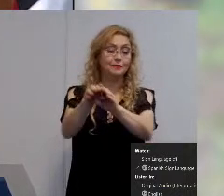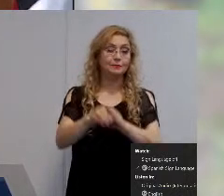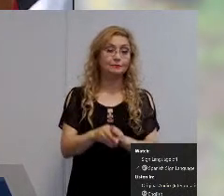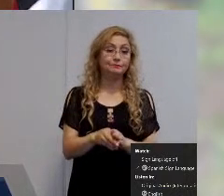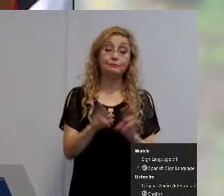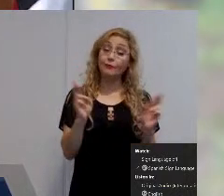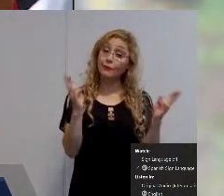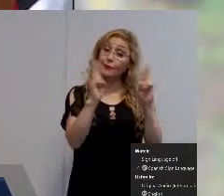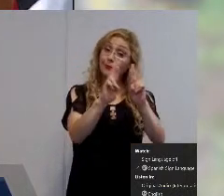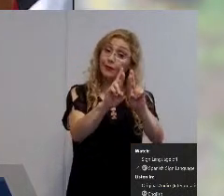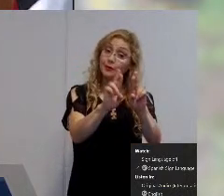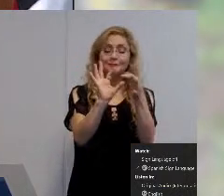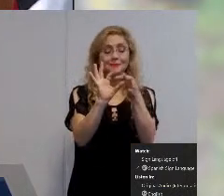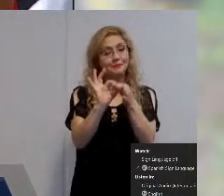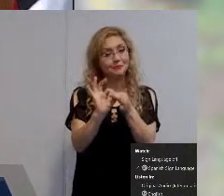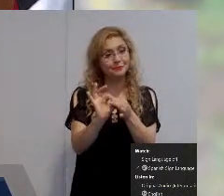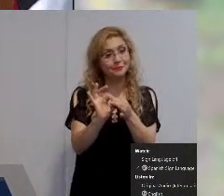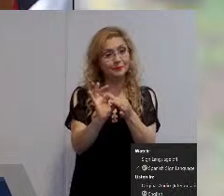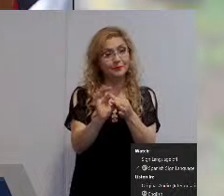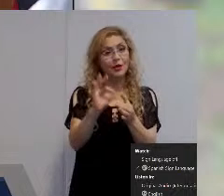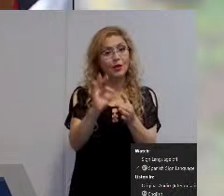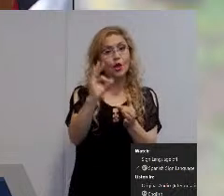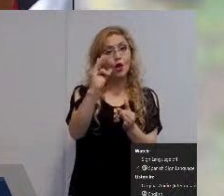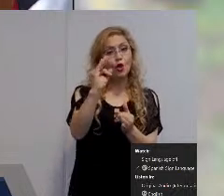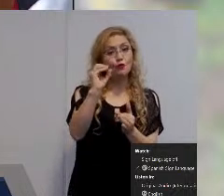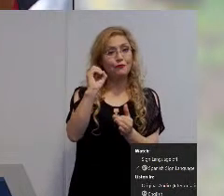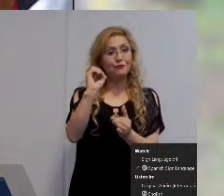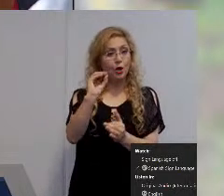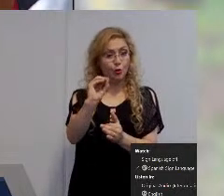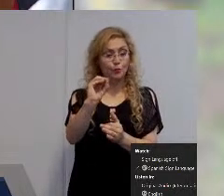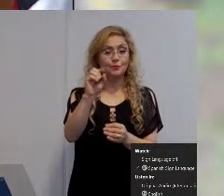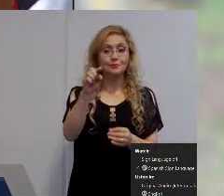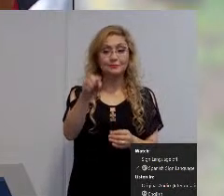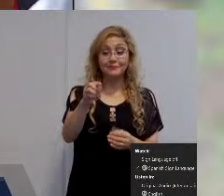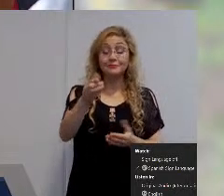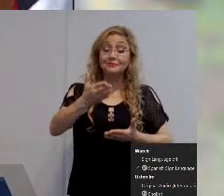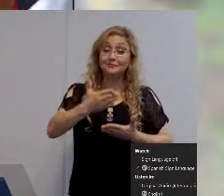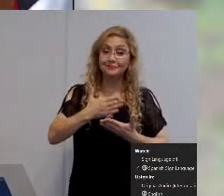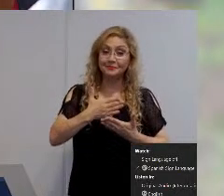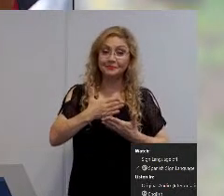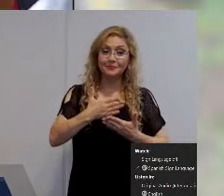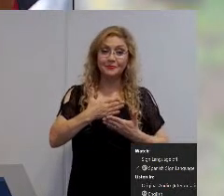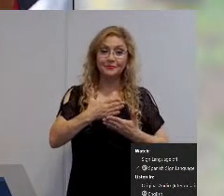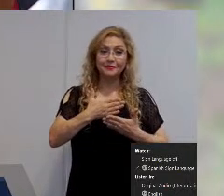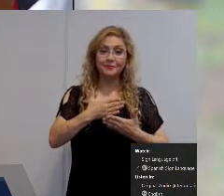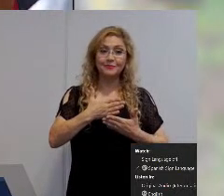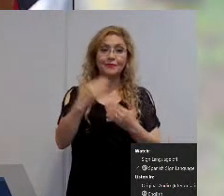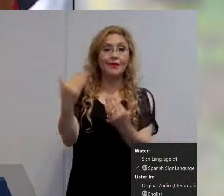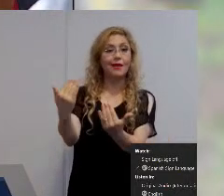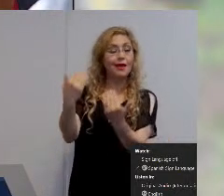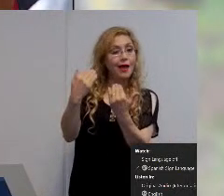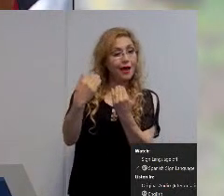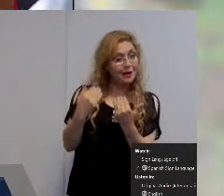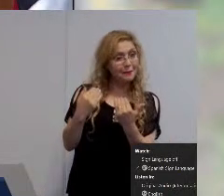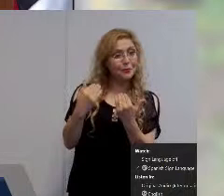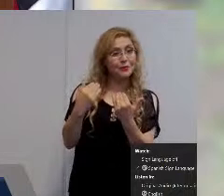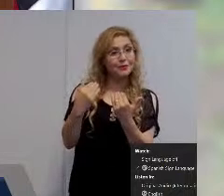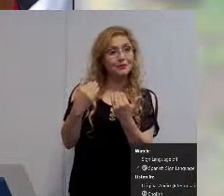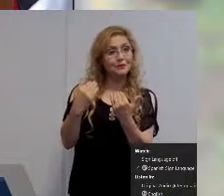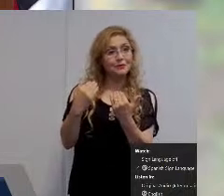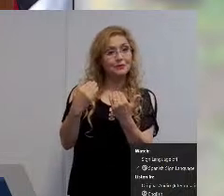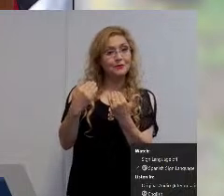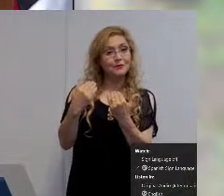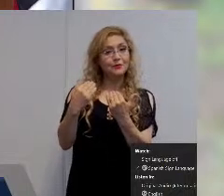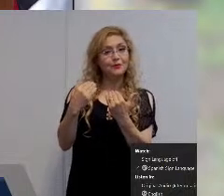Organization for consistently supporting the efforts of my ministry in